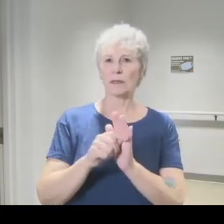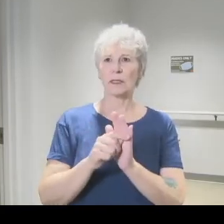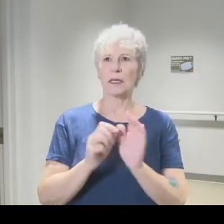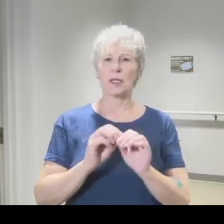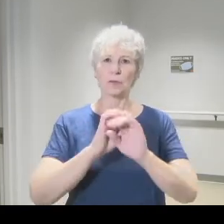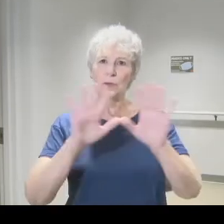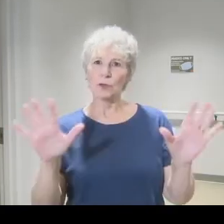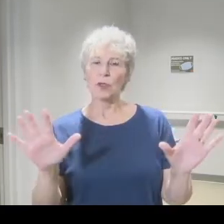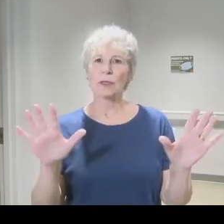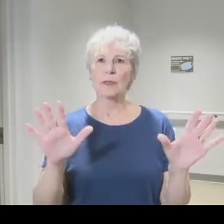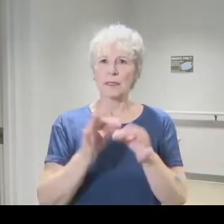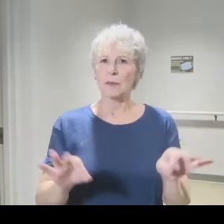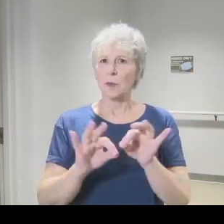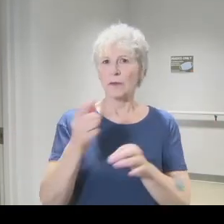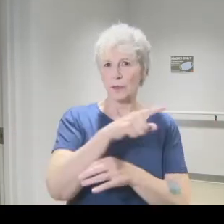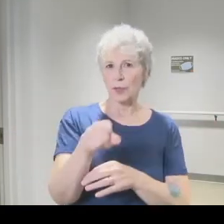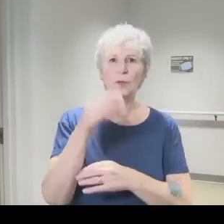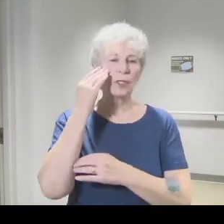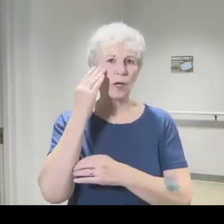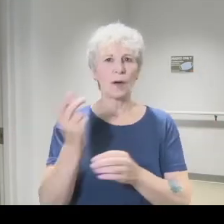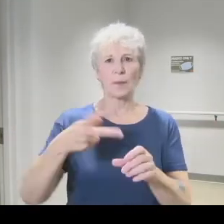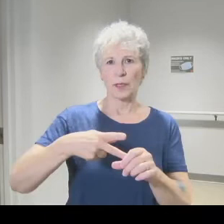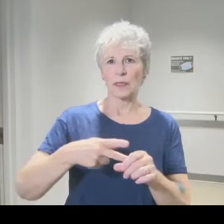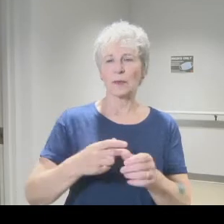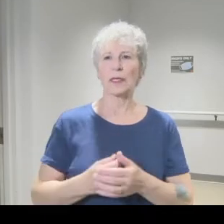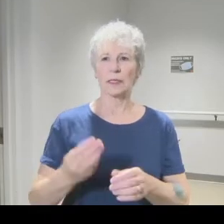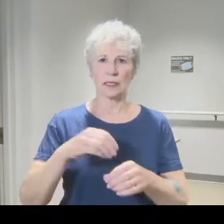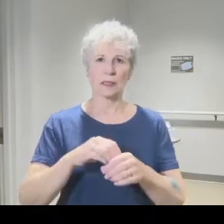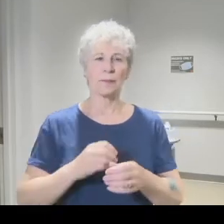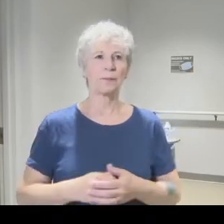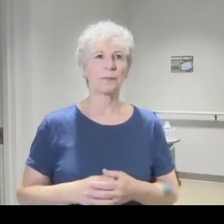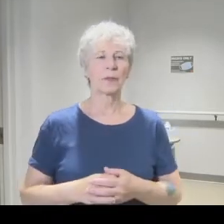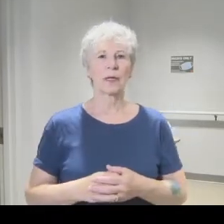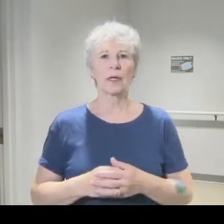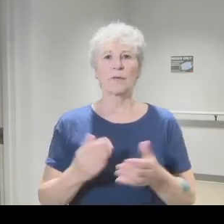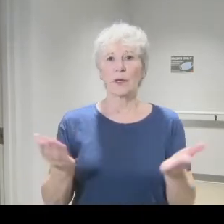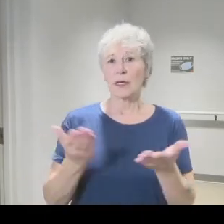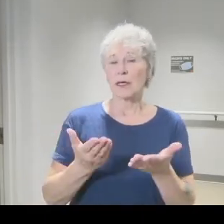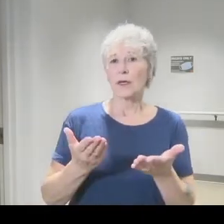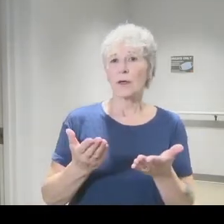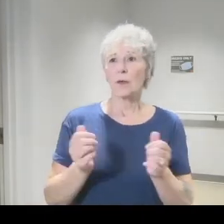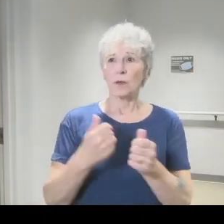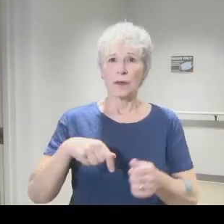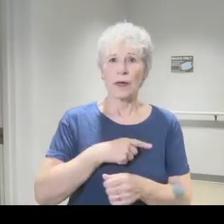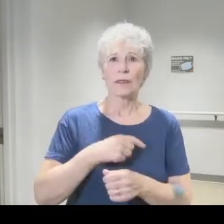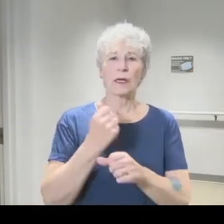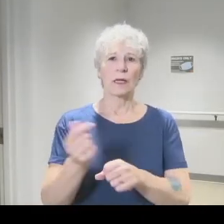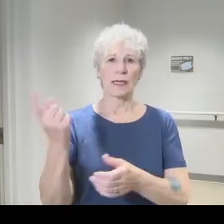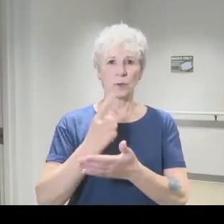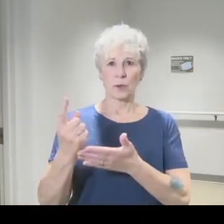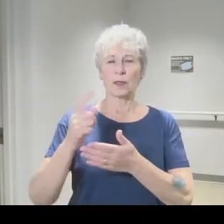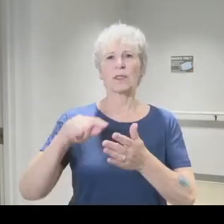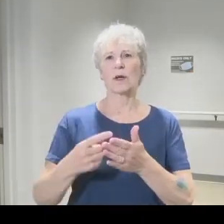them to be important for you to know about and to participate in. So for those of you who were here with us last week, you know we started our baby bottle